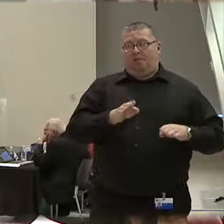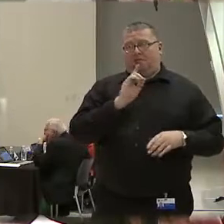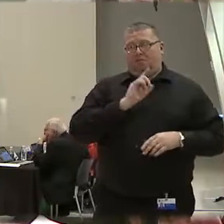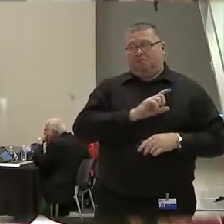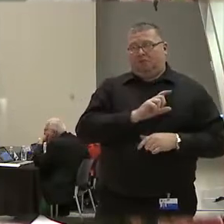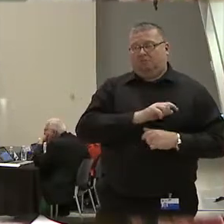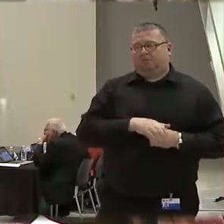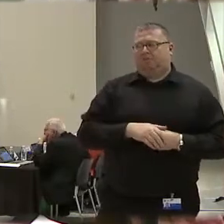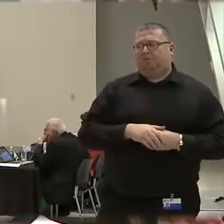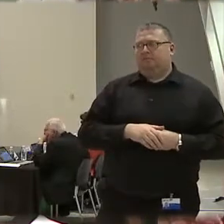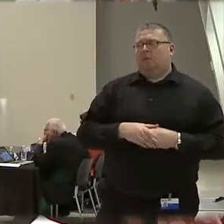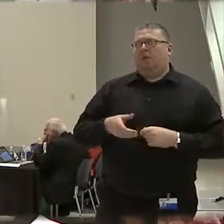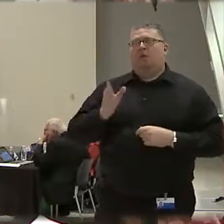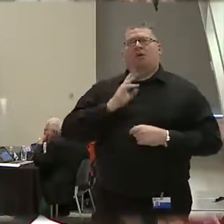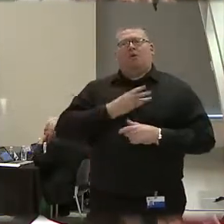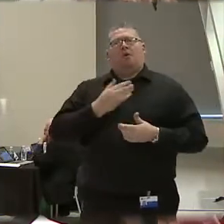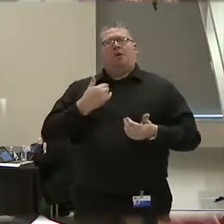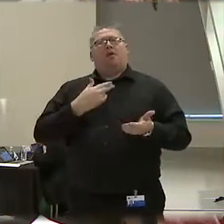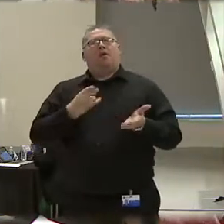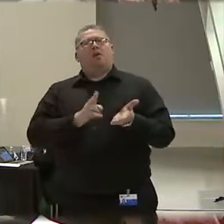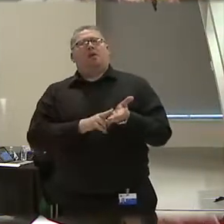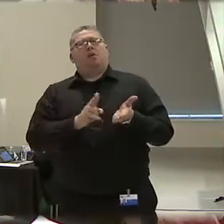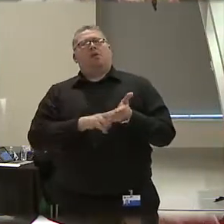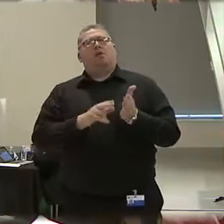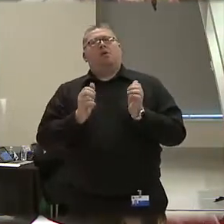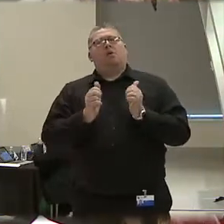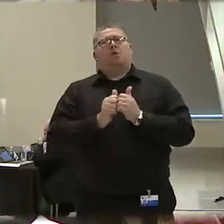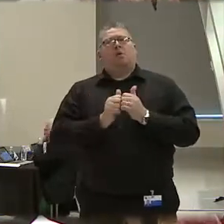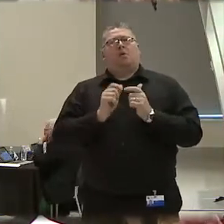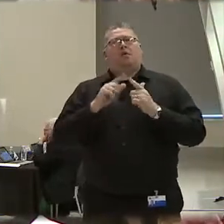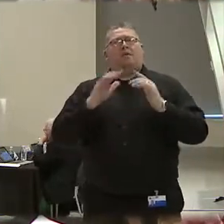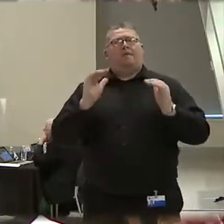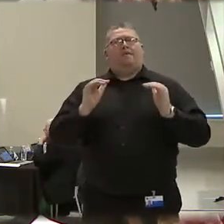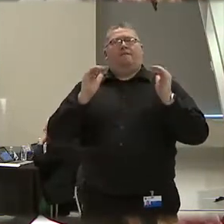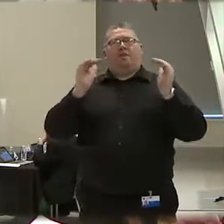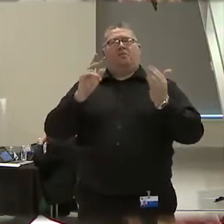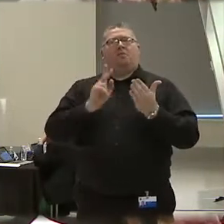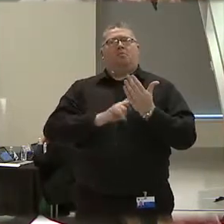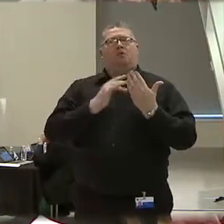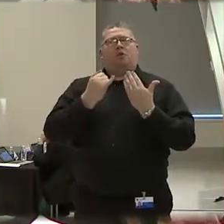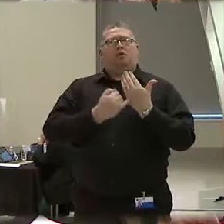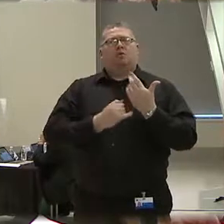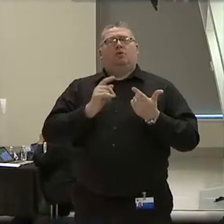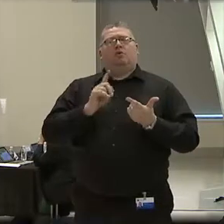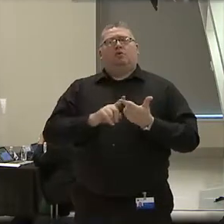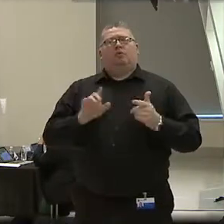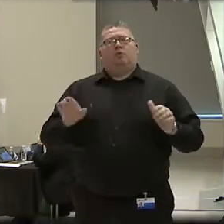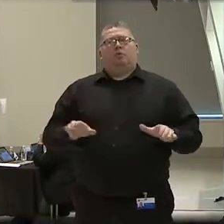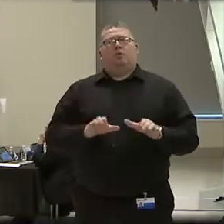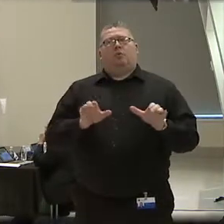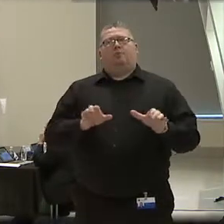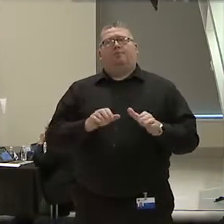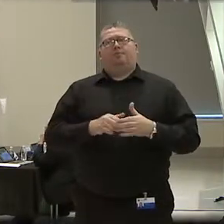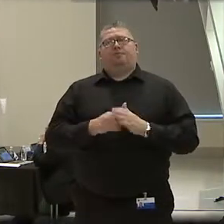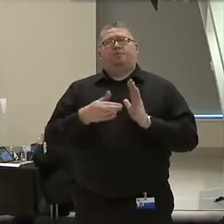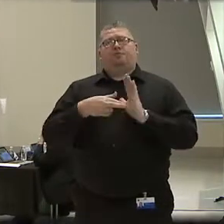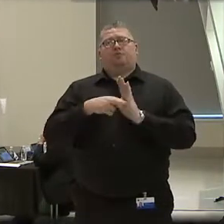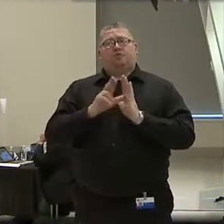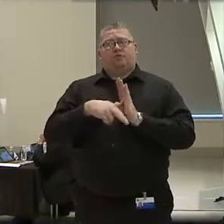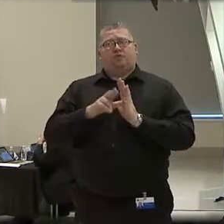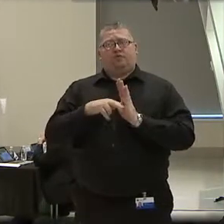We have a contract with actually with the Advancement Project to do a review